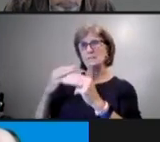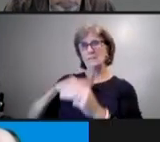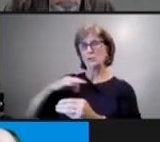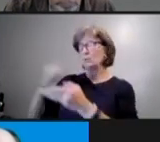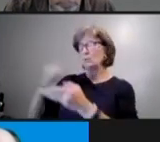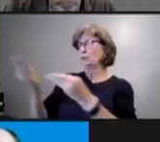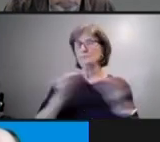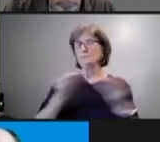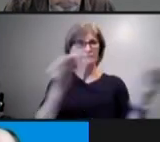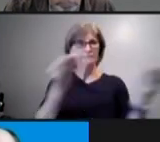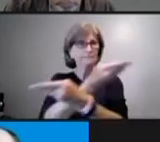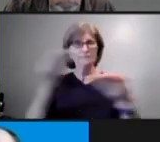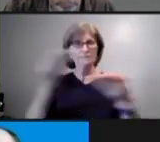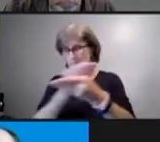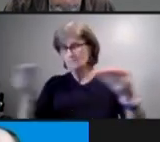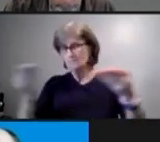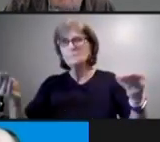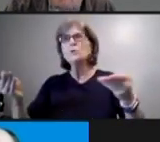tenants,